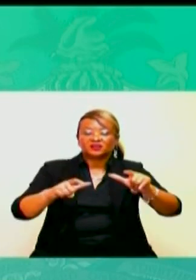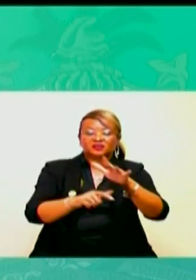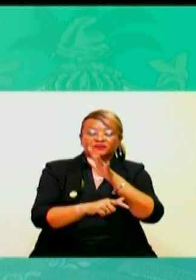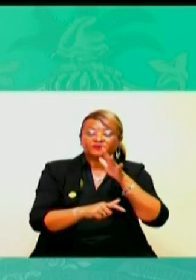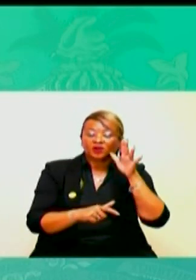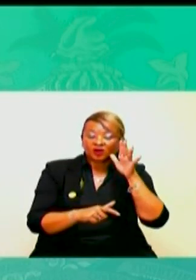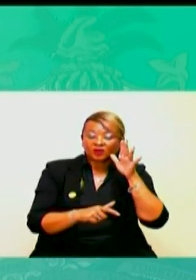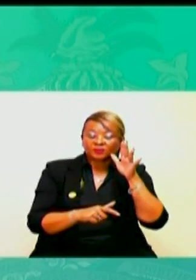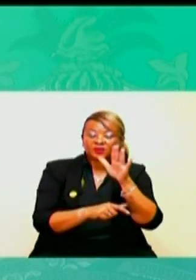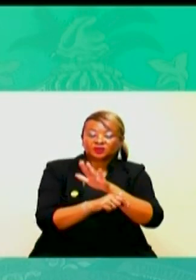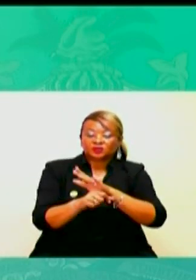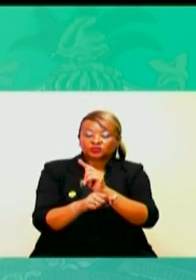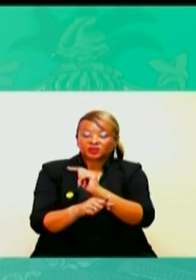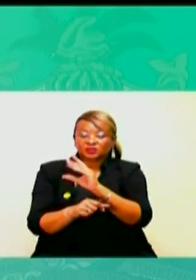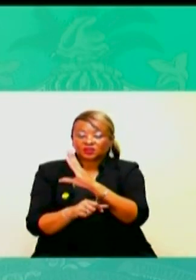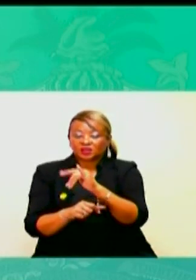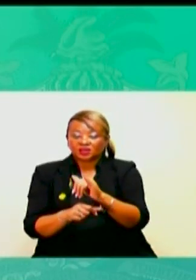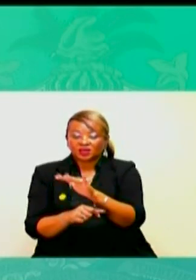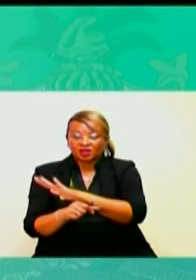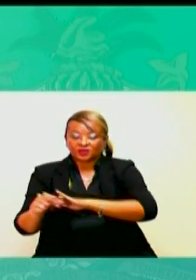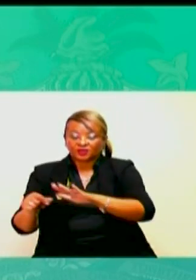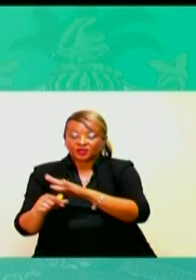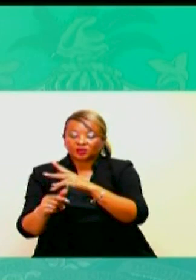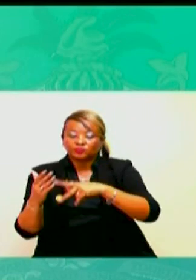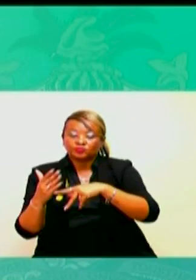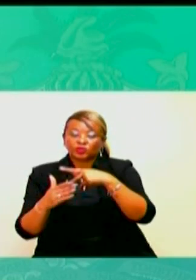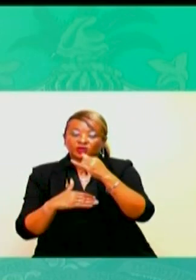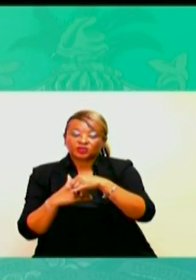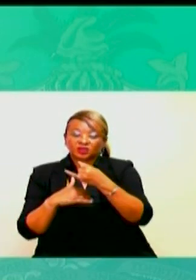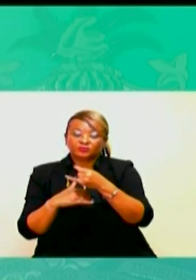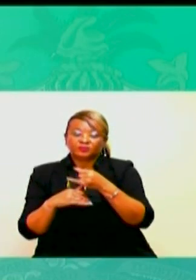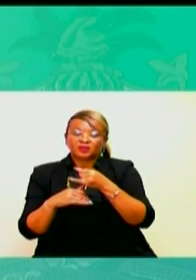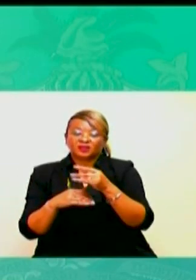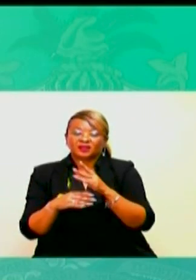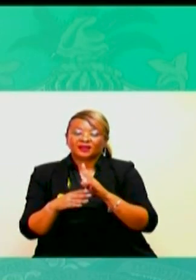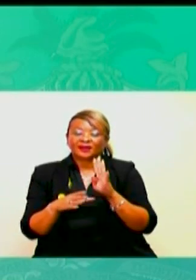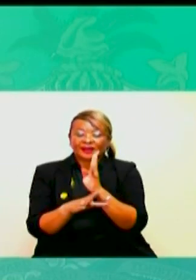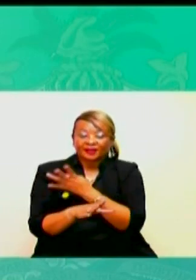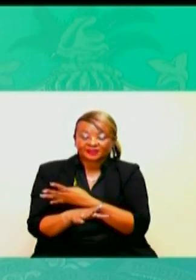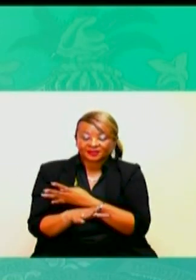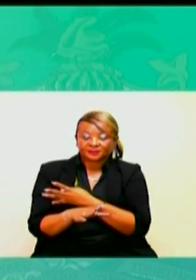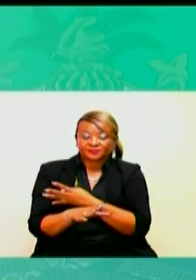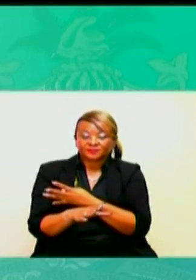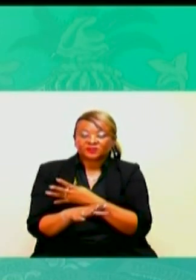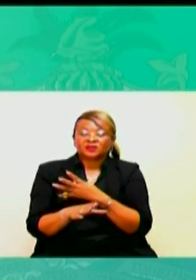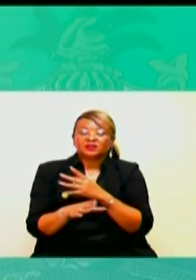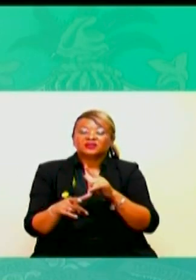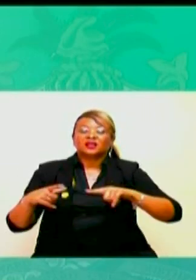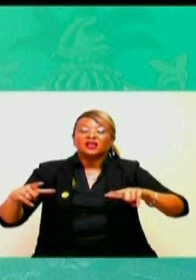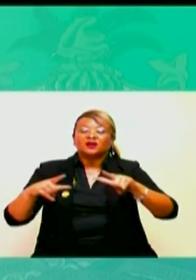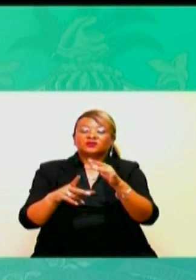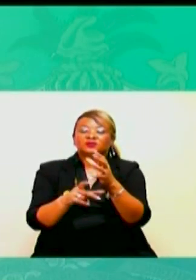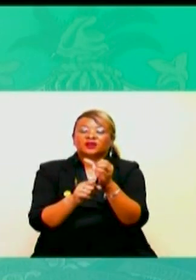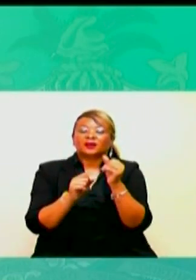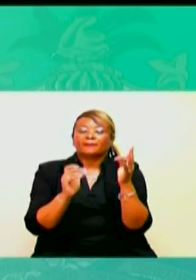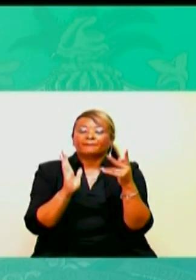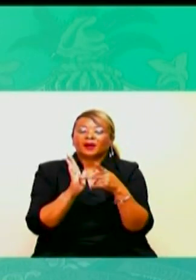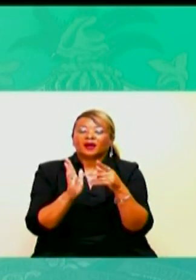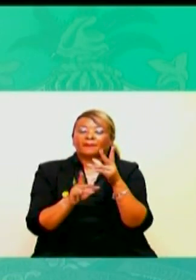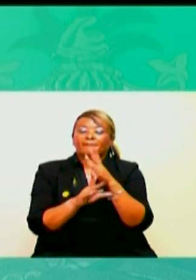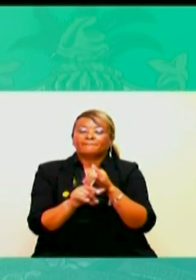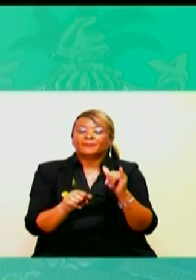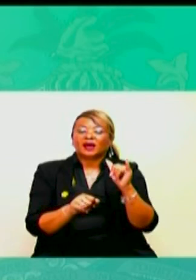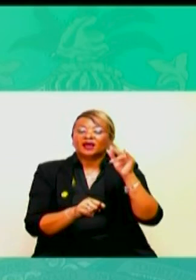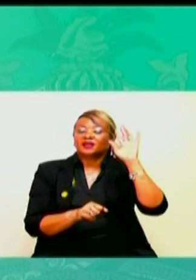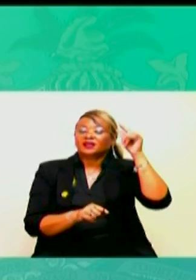area. This project has been neglected over the years, and in some cases, the land was retrieved by the government.